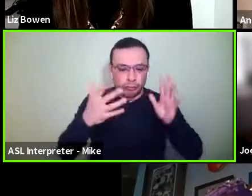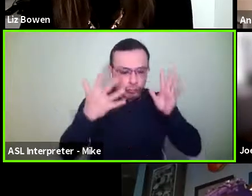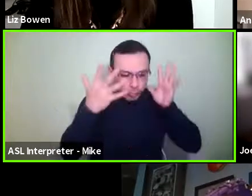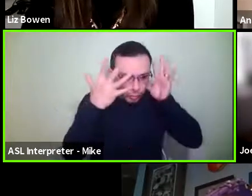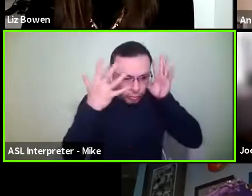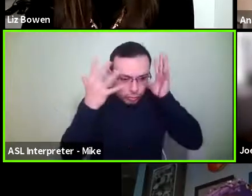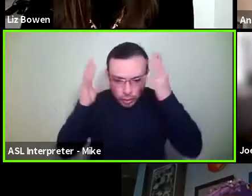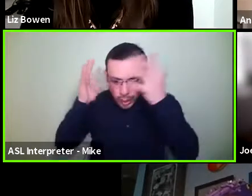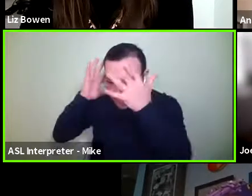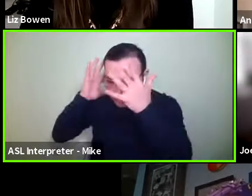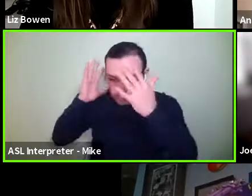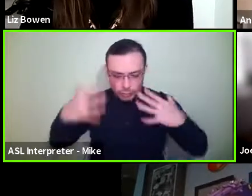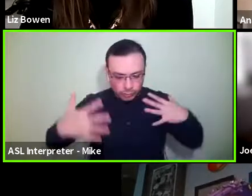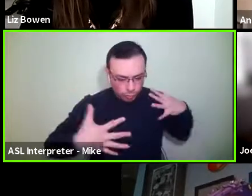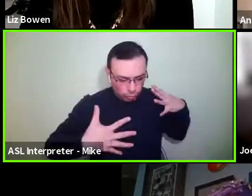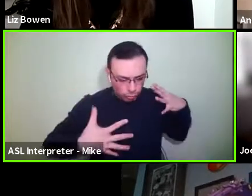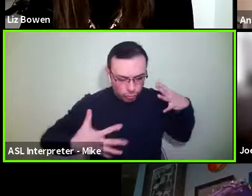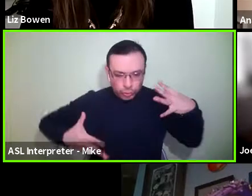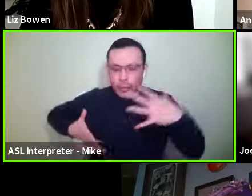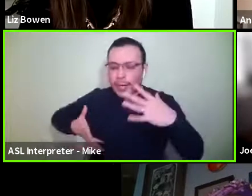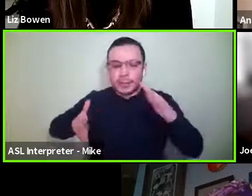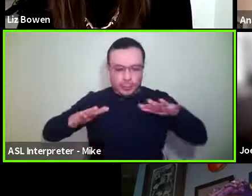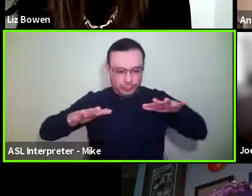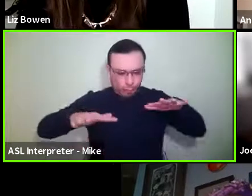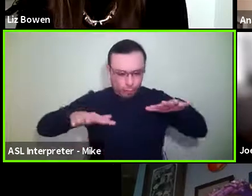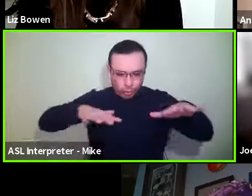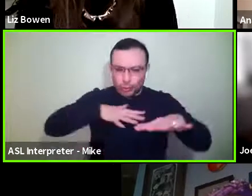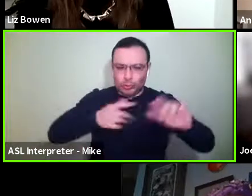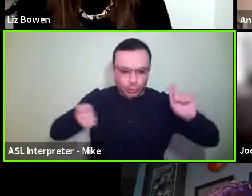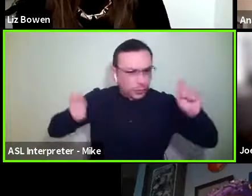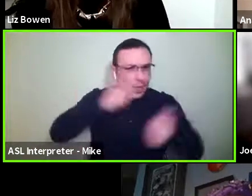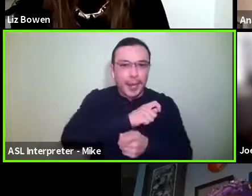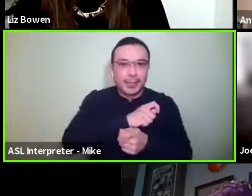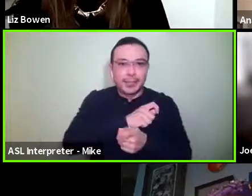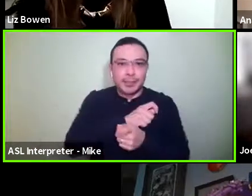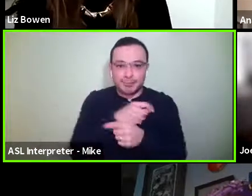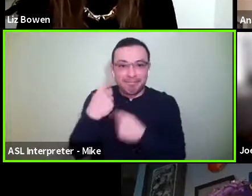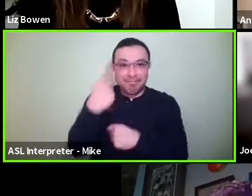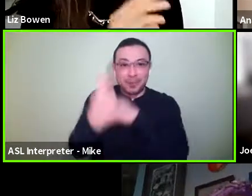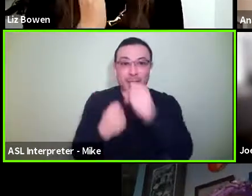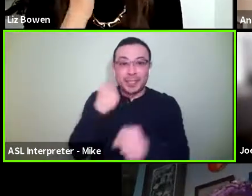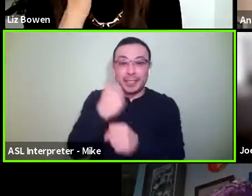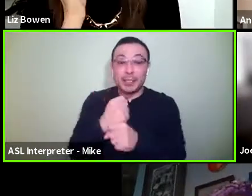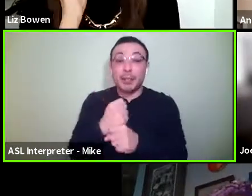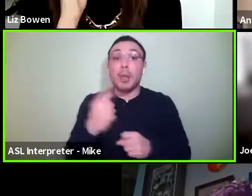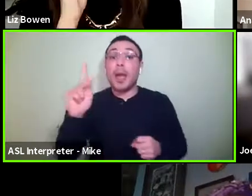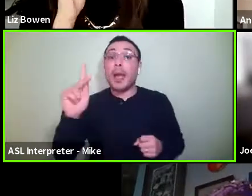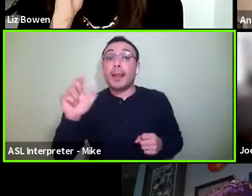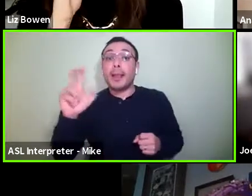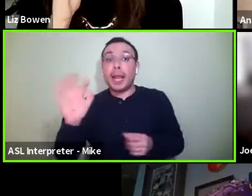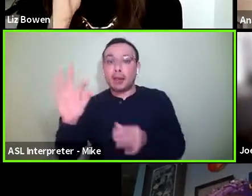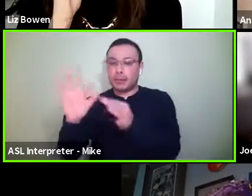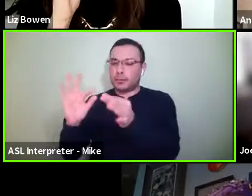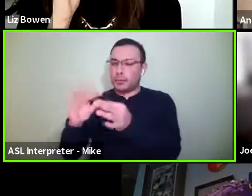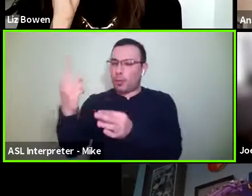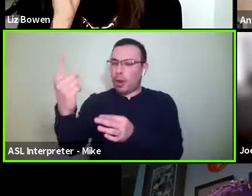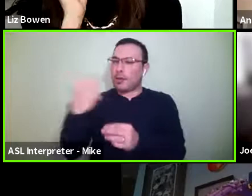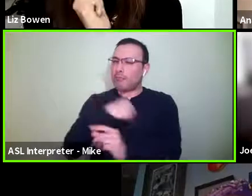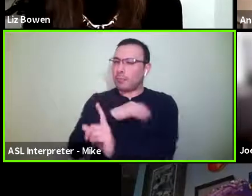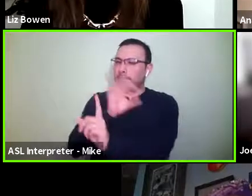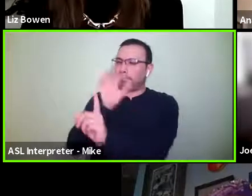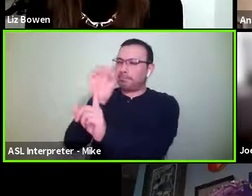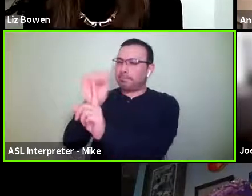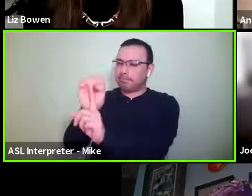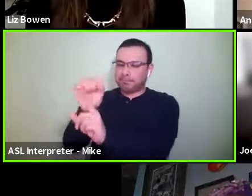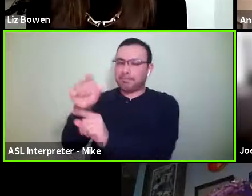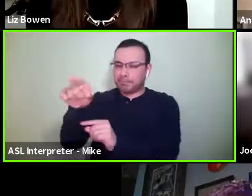to one of them that Karen brought forward, and that is the transformation from what we think of